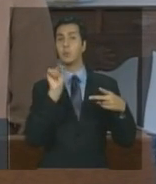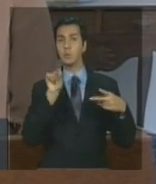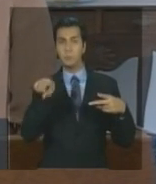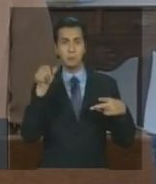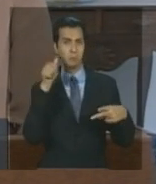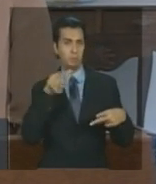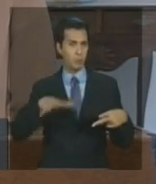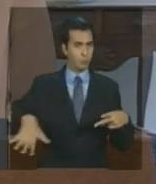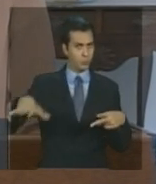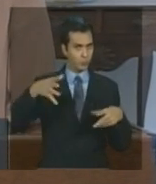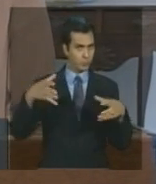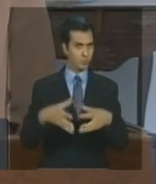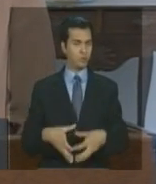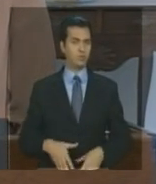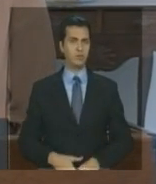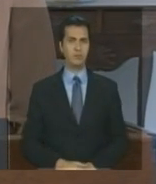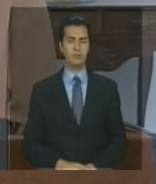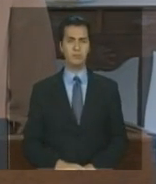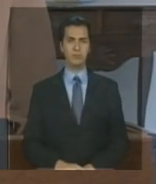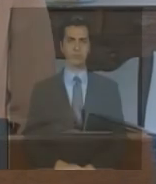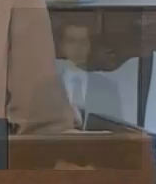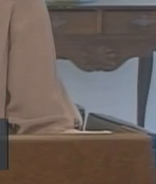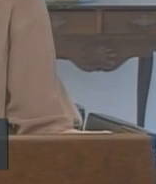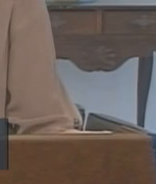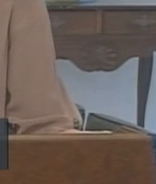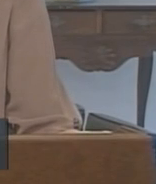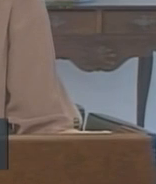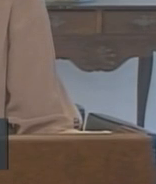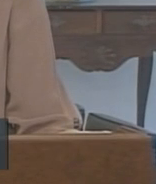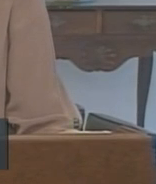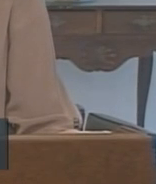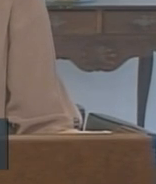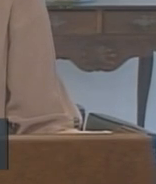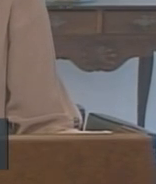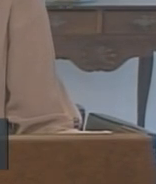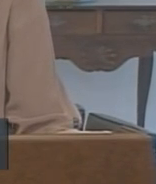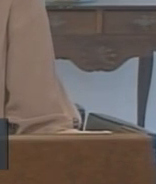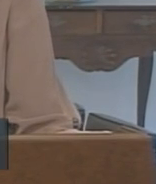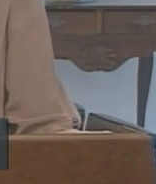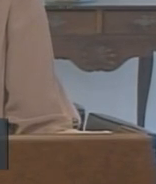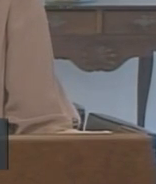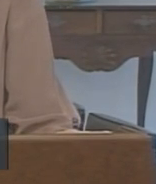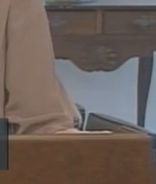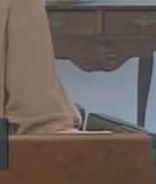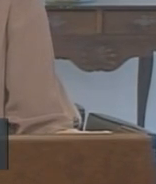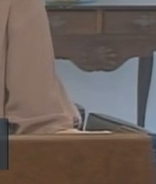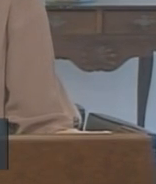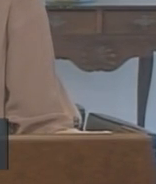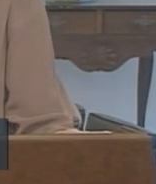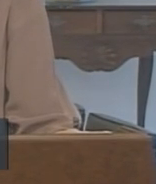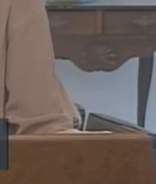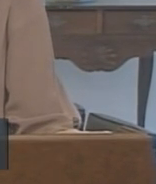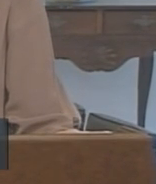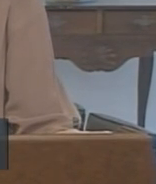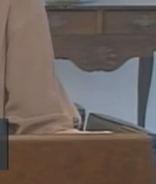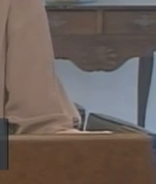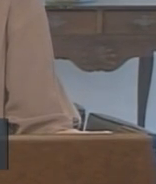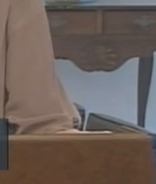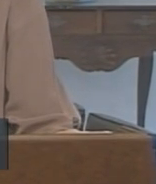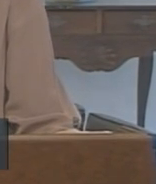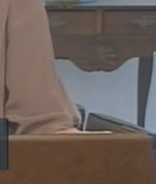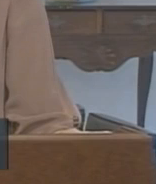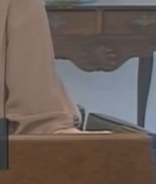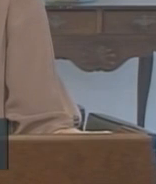is indeed very important in that it provides training and professional development to train to women in Brazil. It is really strategic in a country like